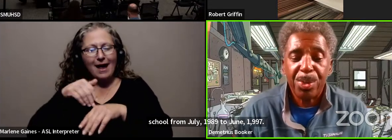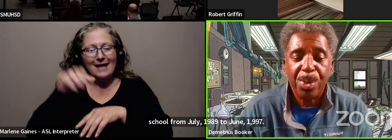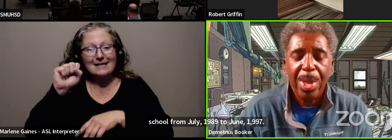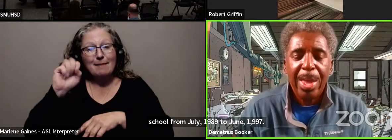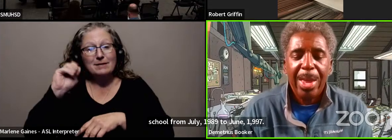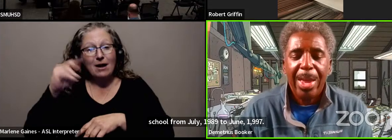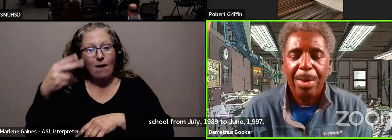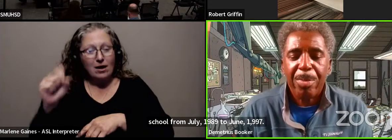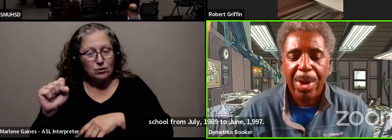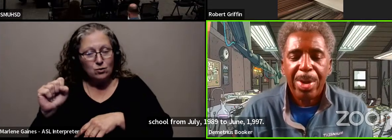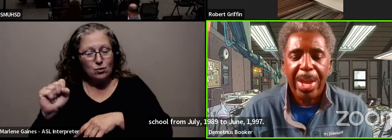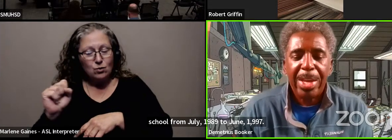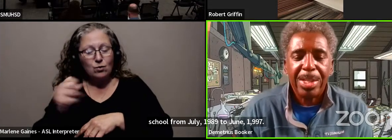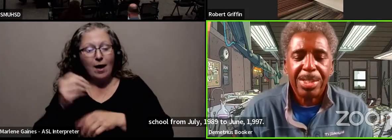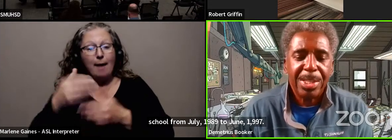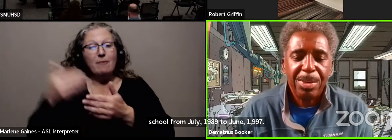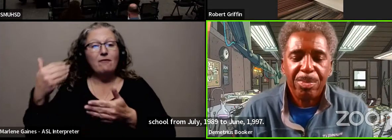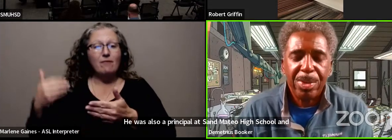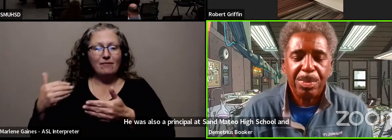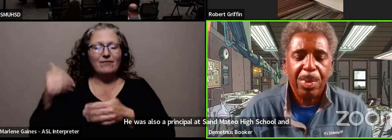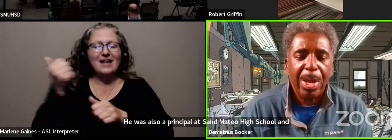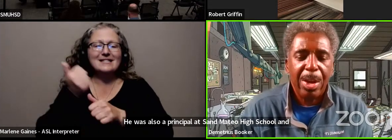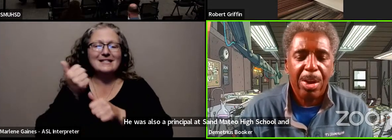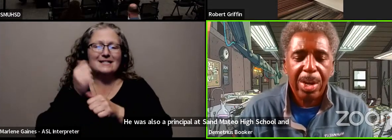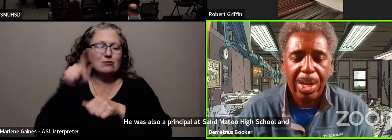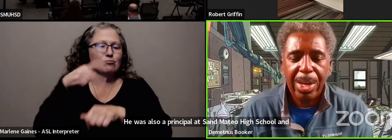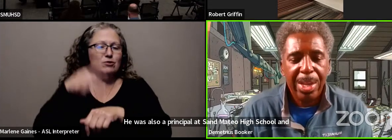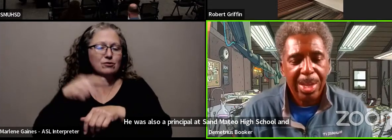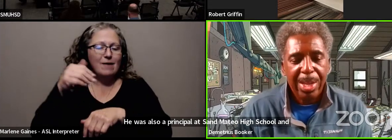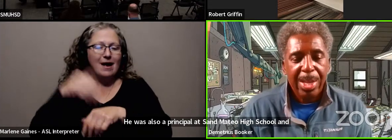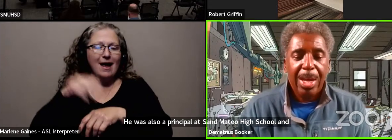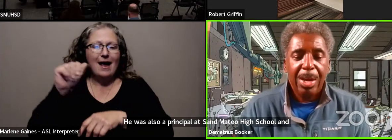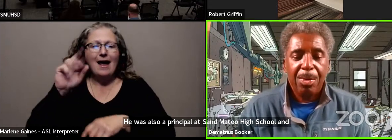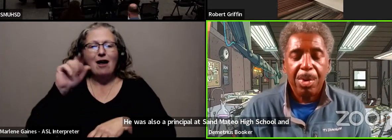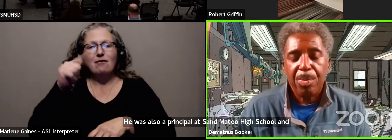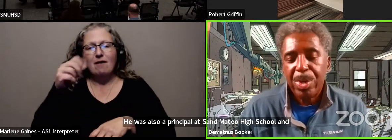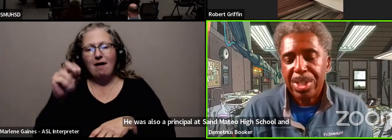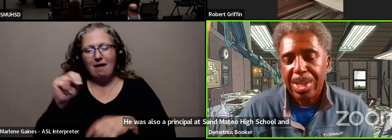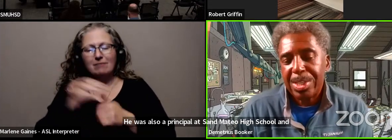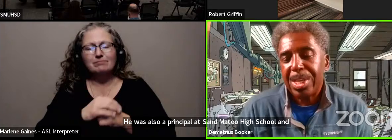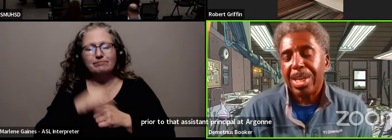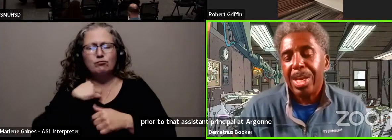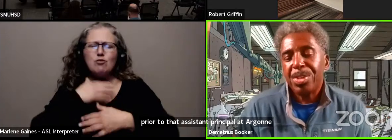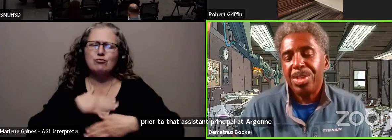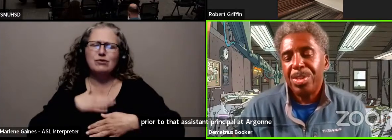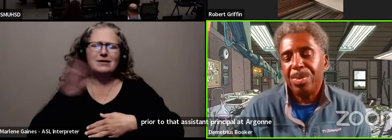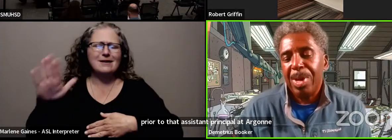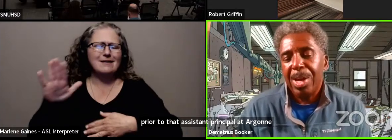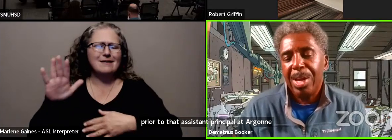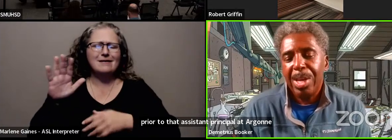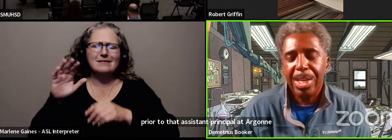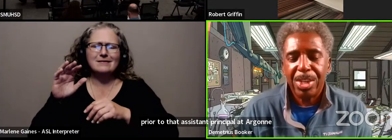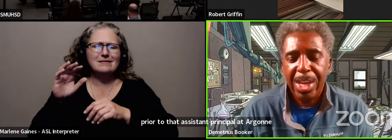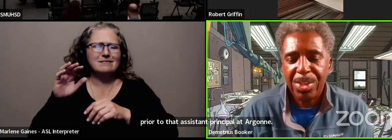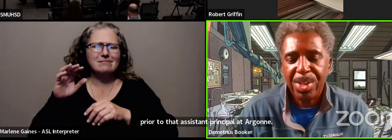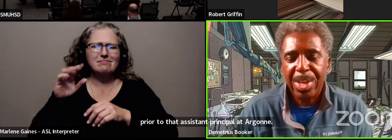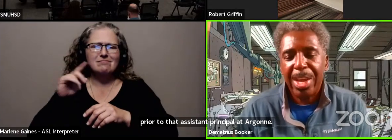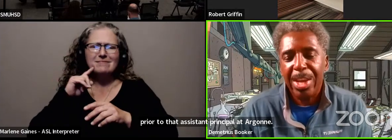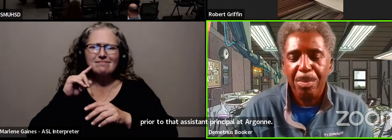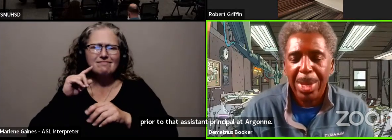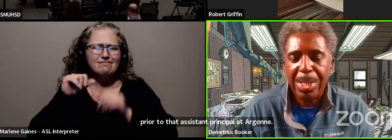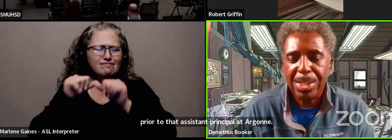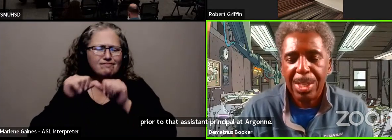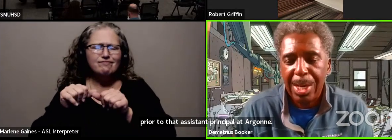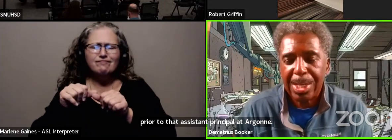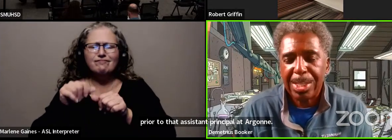High School, and prior to that, assistant principal at Argonne. We appreciate his dedication to education